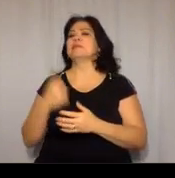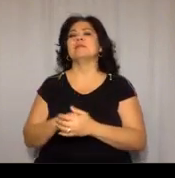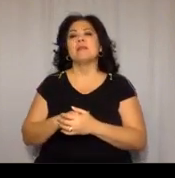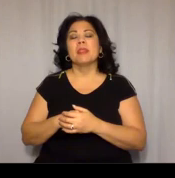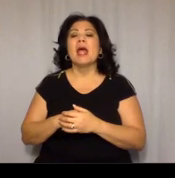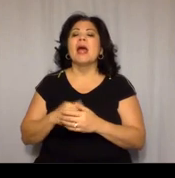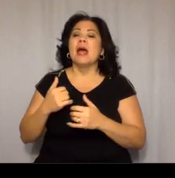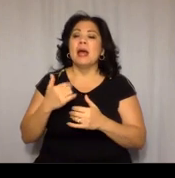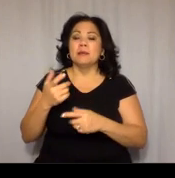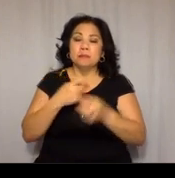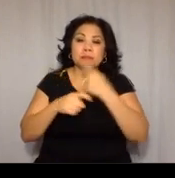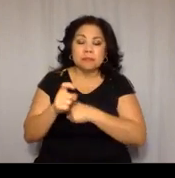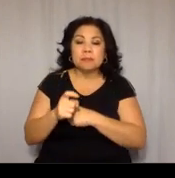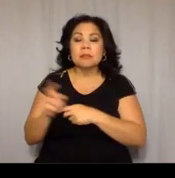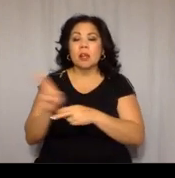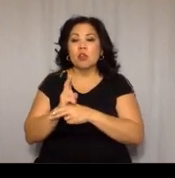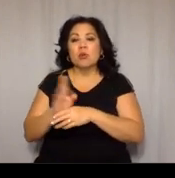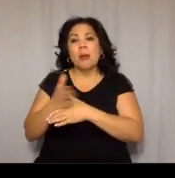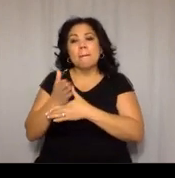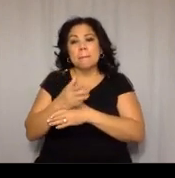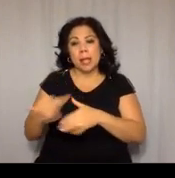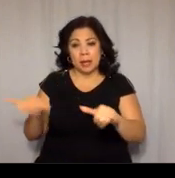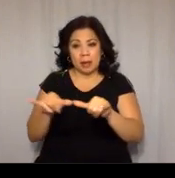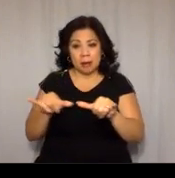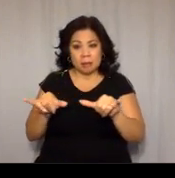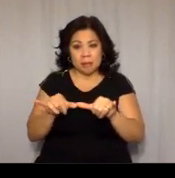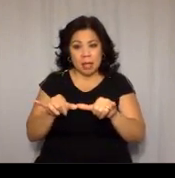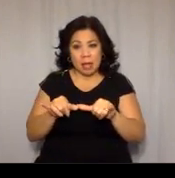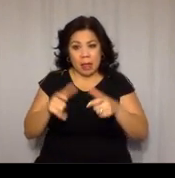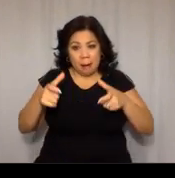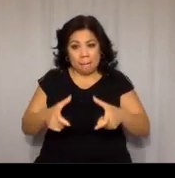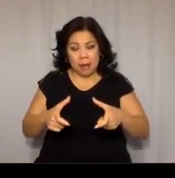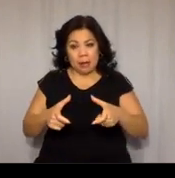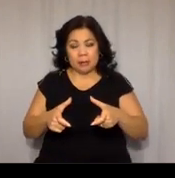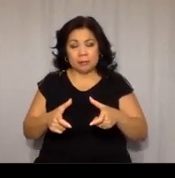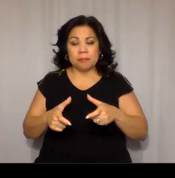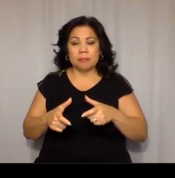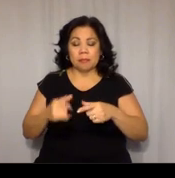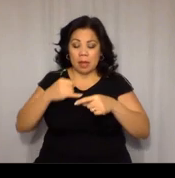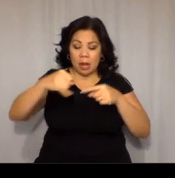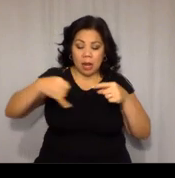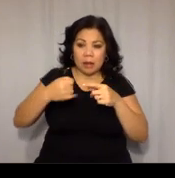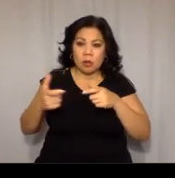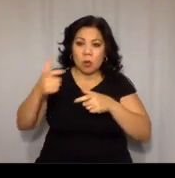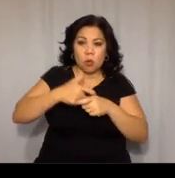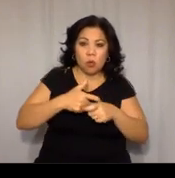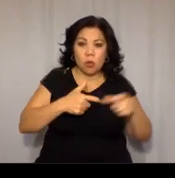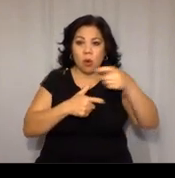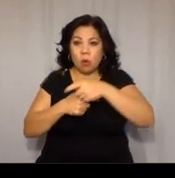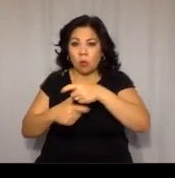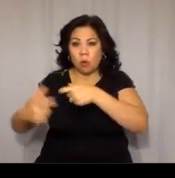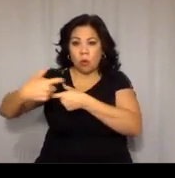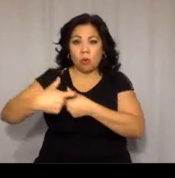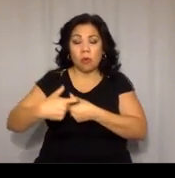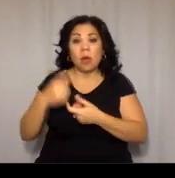plate face down. And I'm going to make some lines that overlap. So you notice what happened when